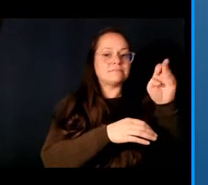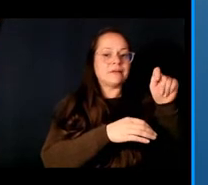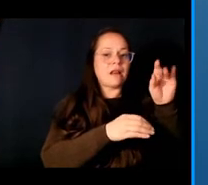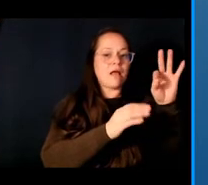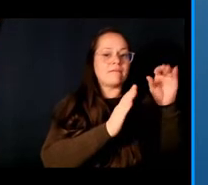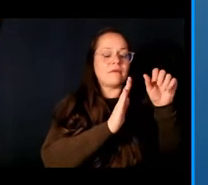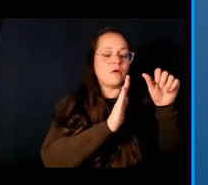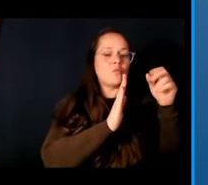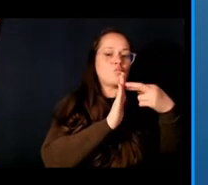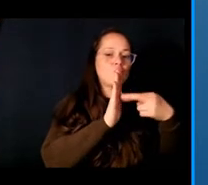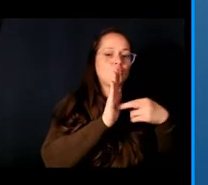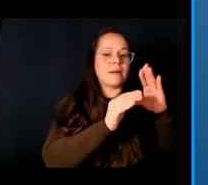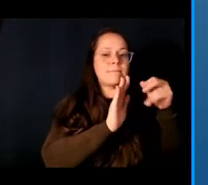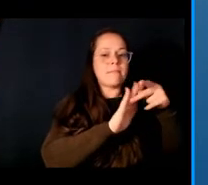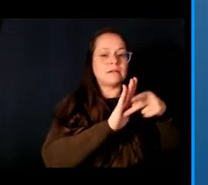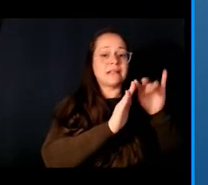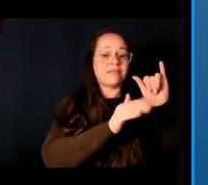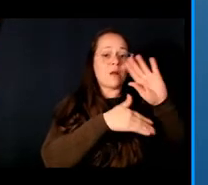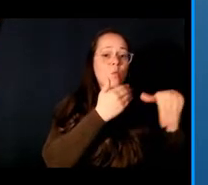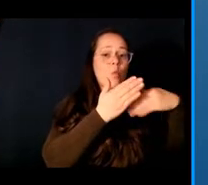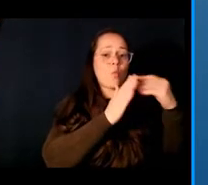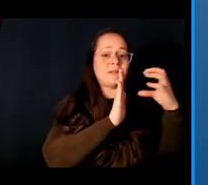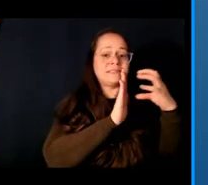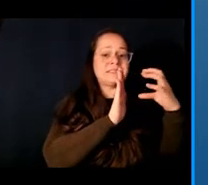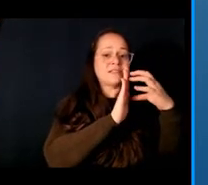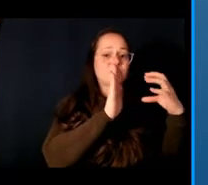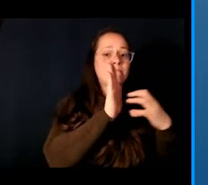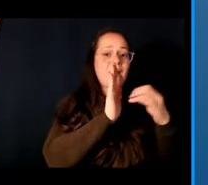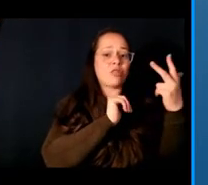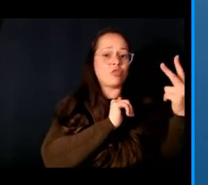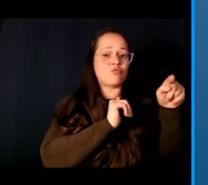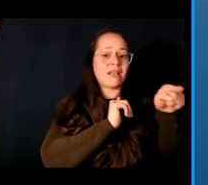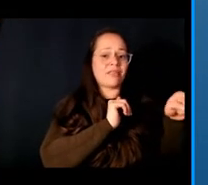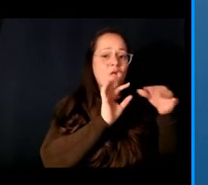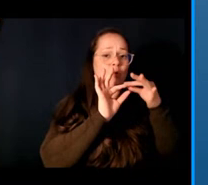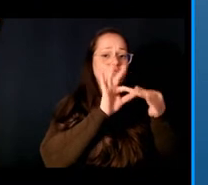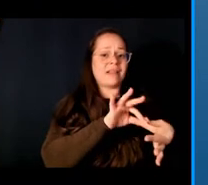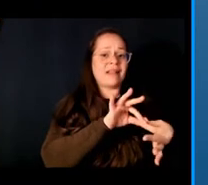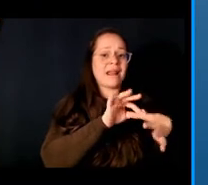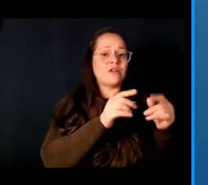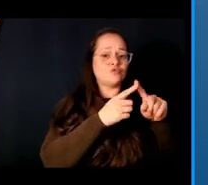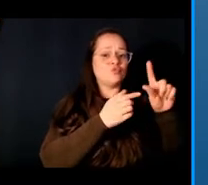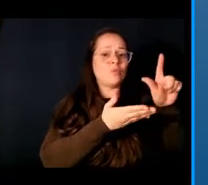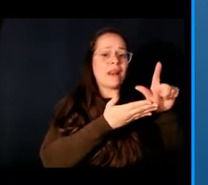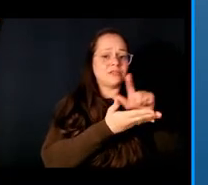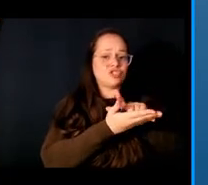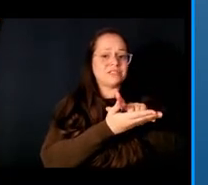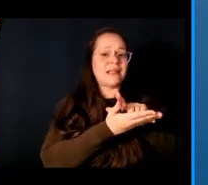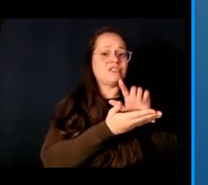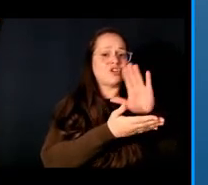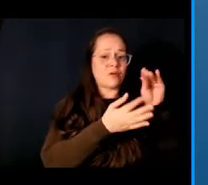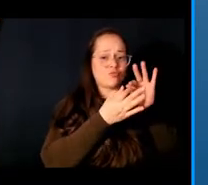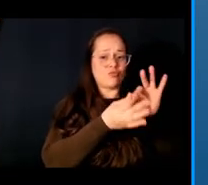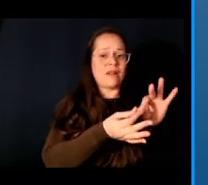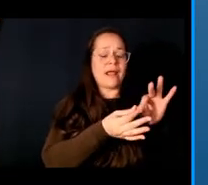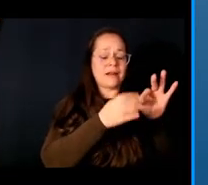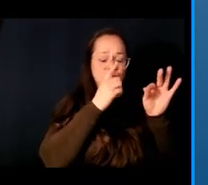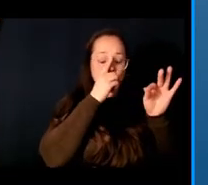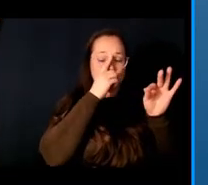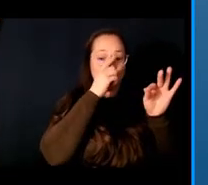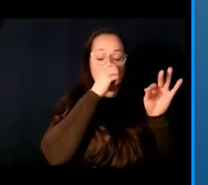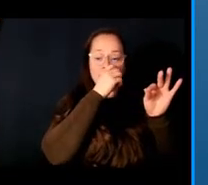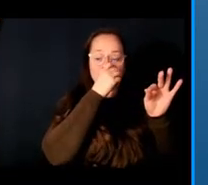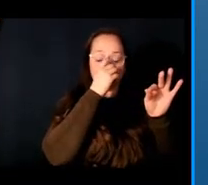policies that whole section followed by section three there I see are related to legislation and related to